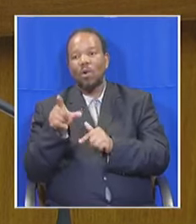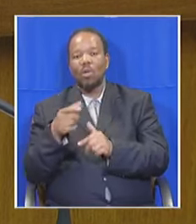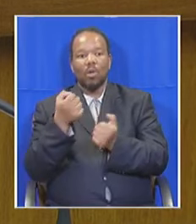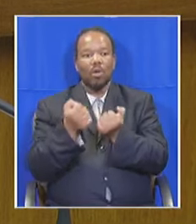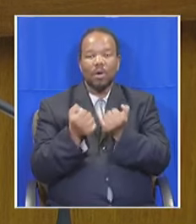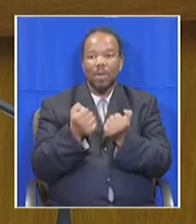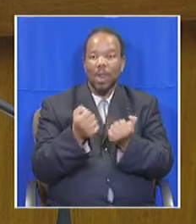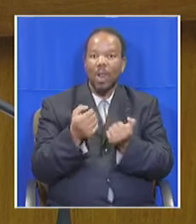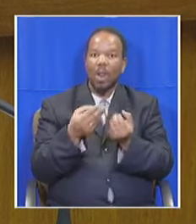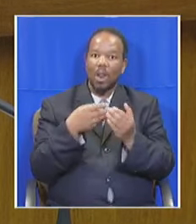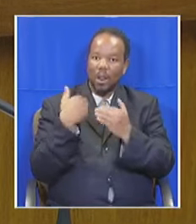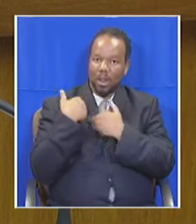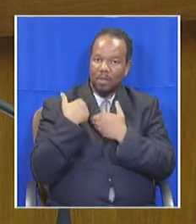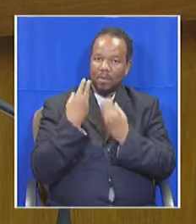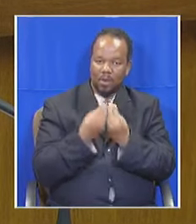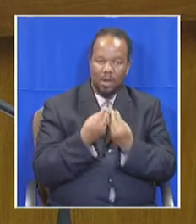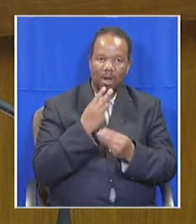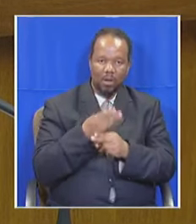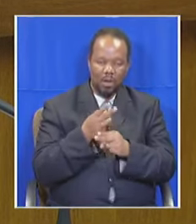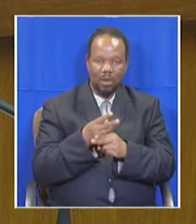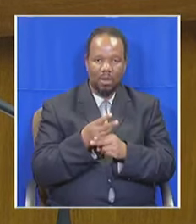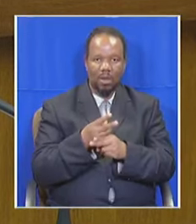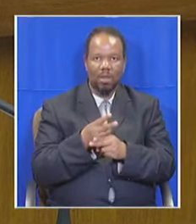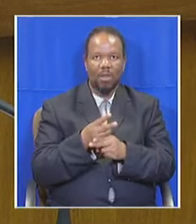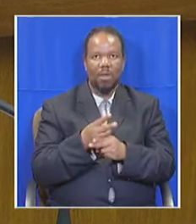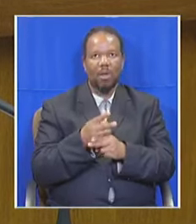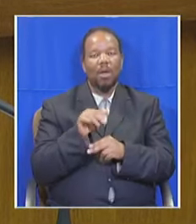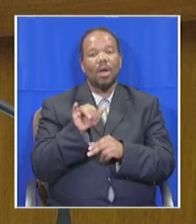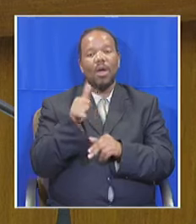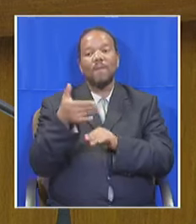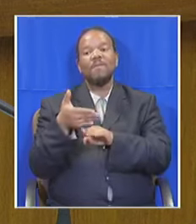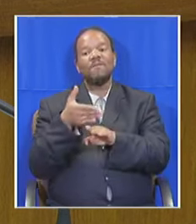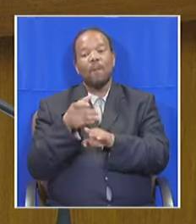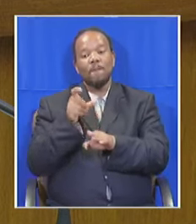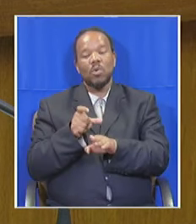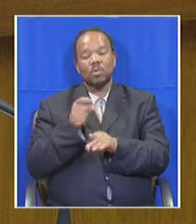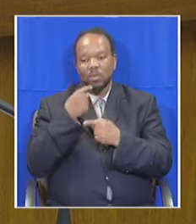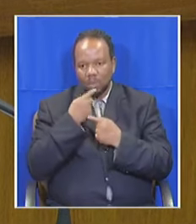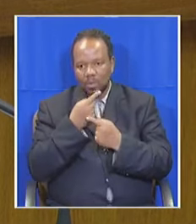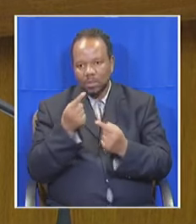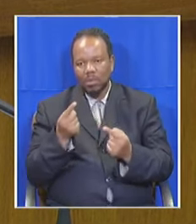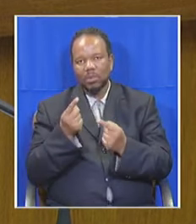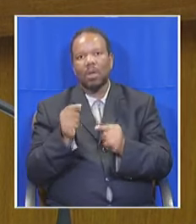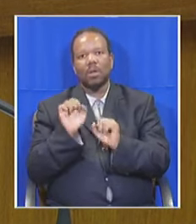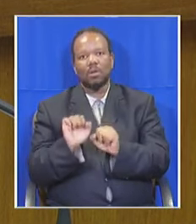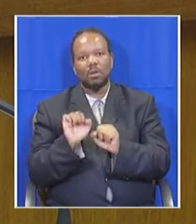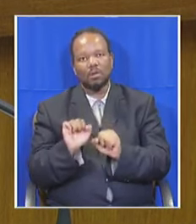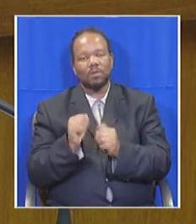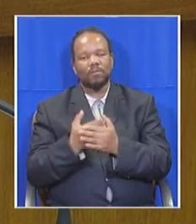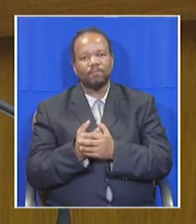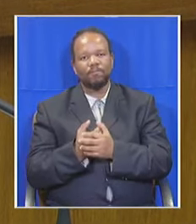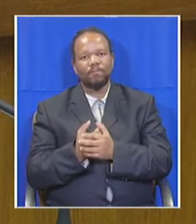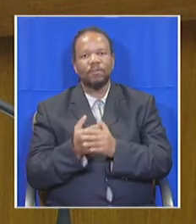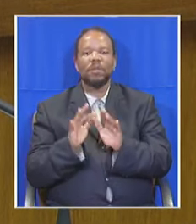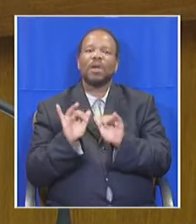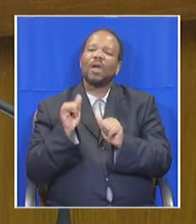certain circumstances, and creates an offence in the case of false disclosure. Three public interest organisations made